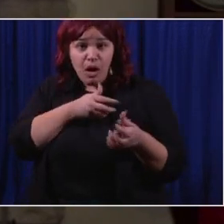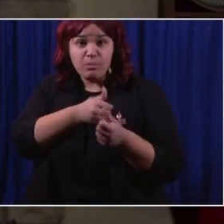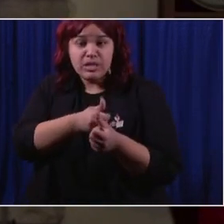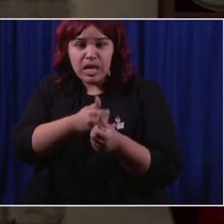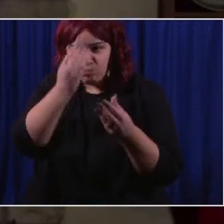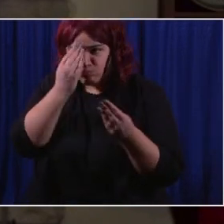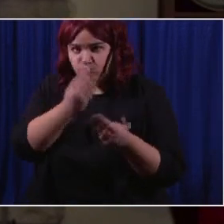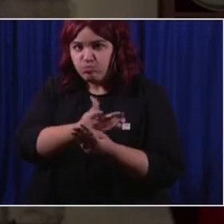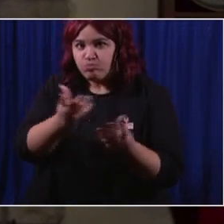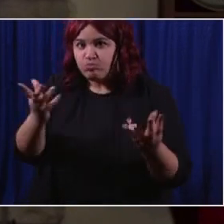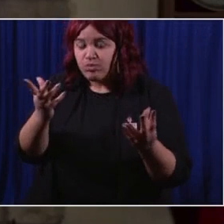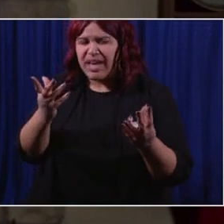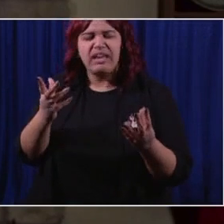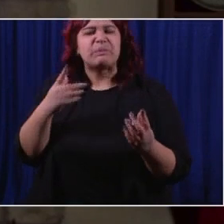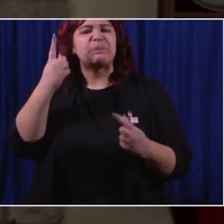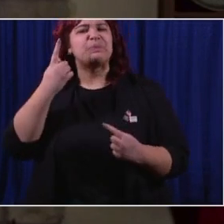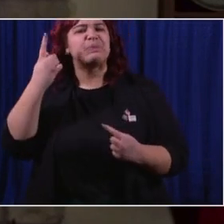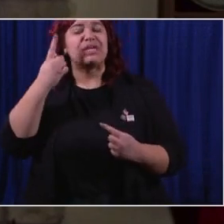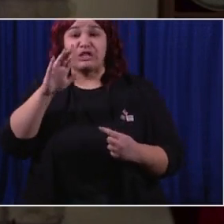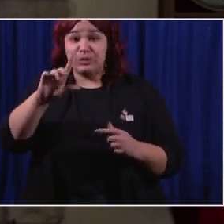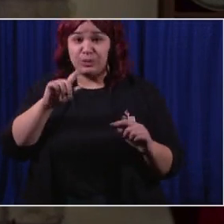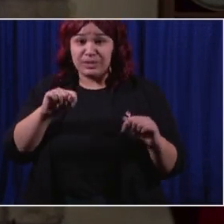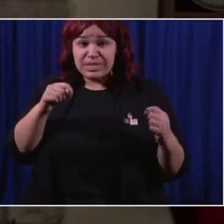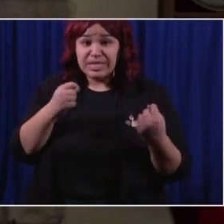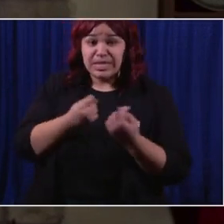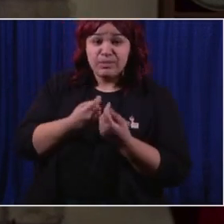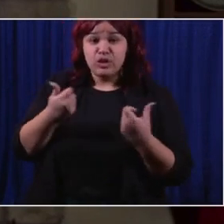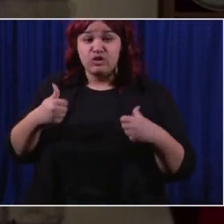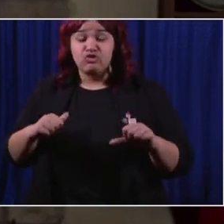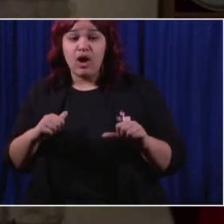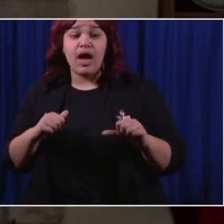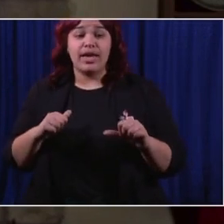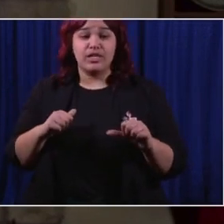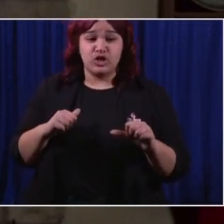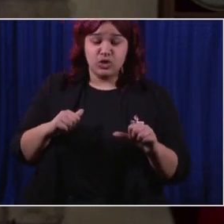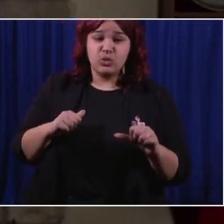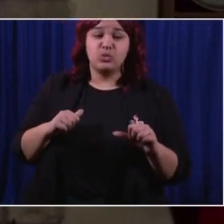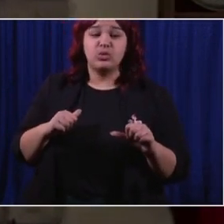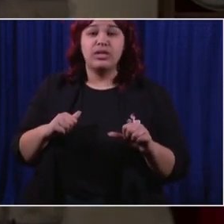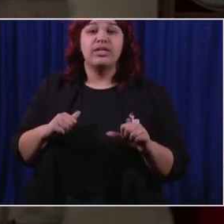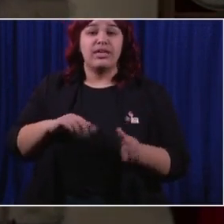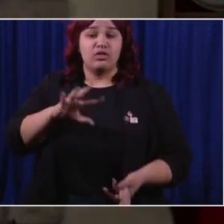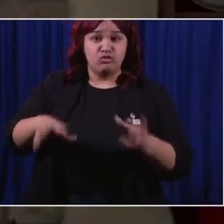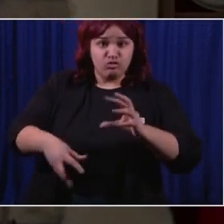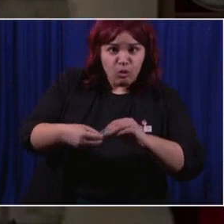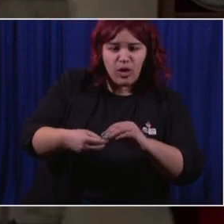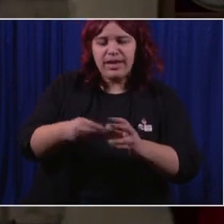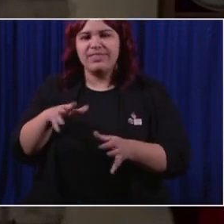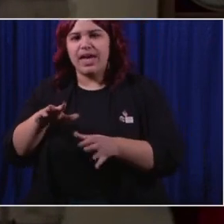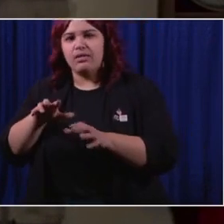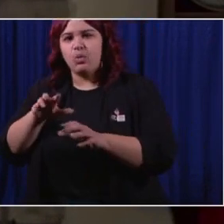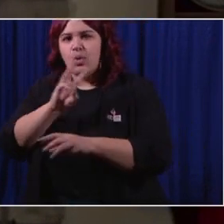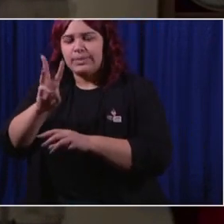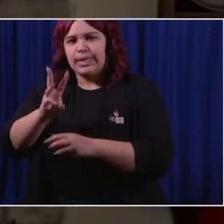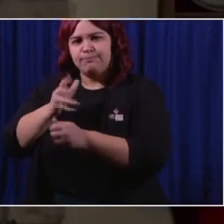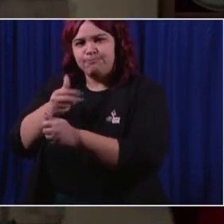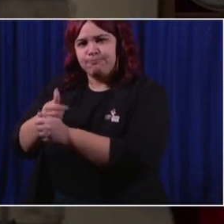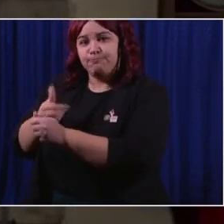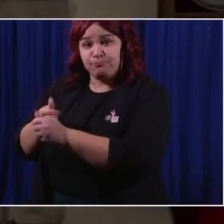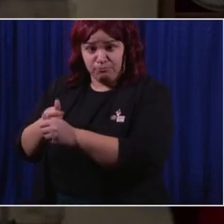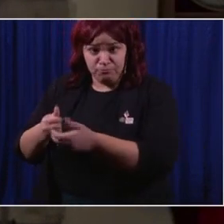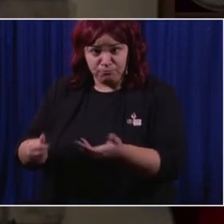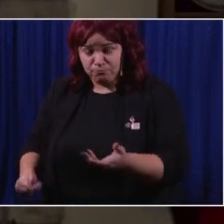And is your team working to get that vaccination dashboard caught up? Yeah, Tom, good question. Thank you for